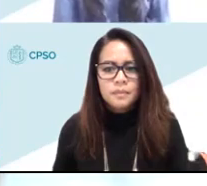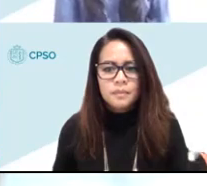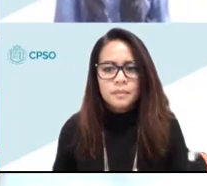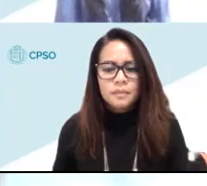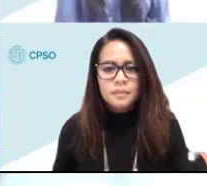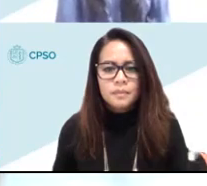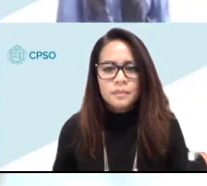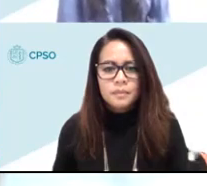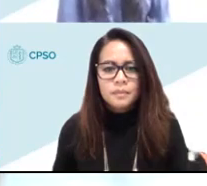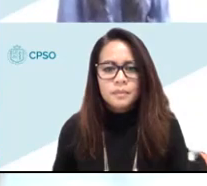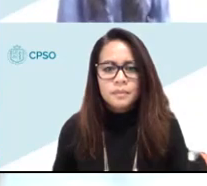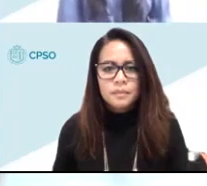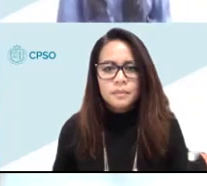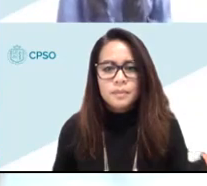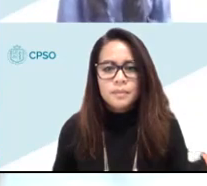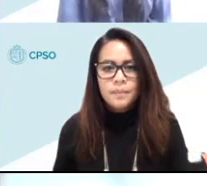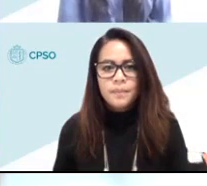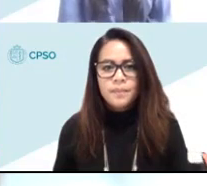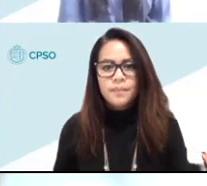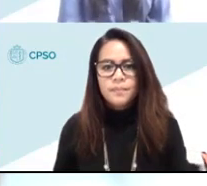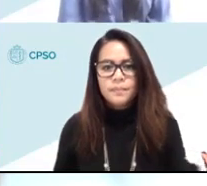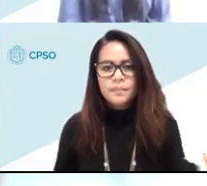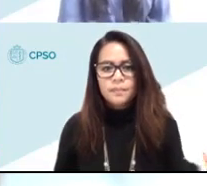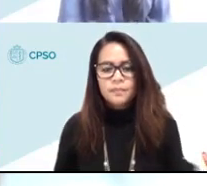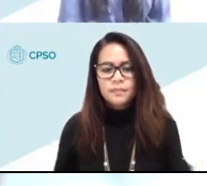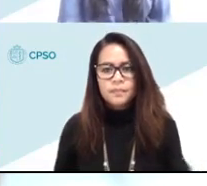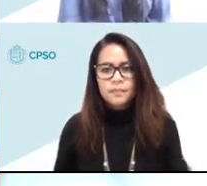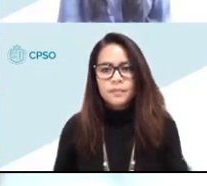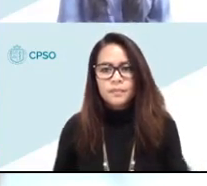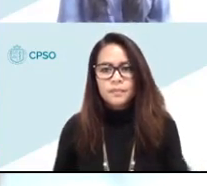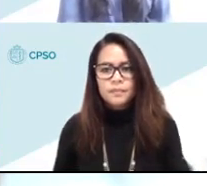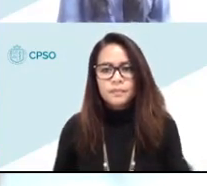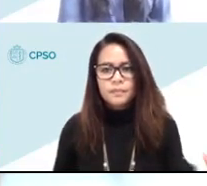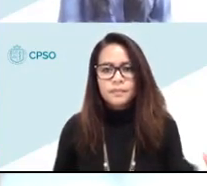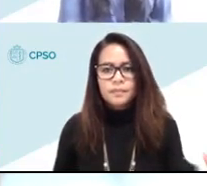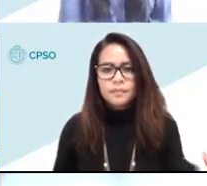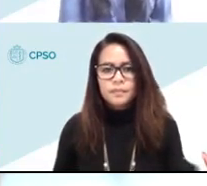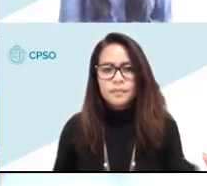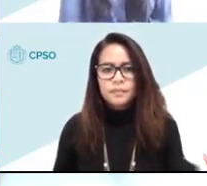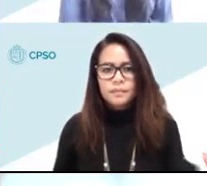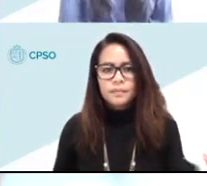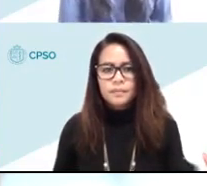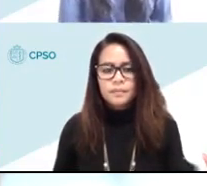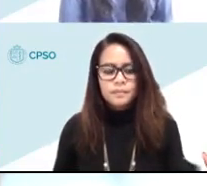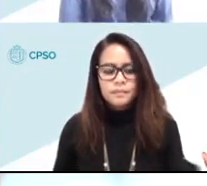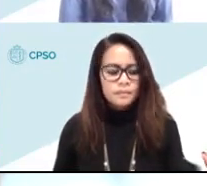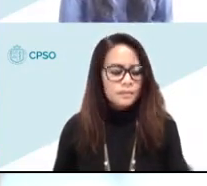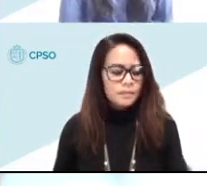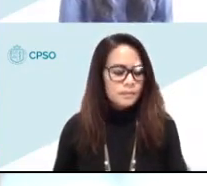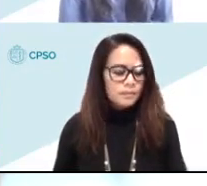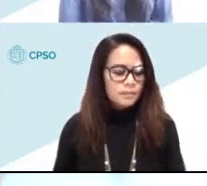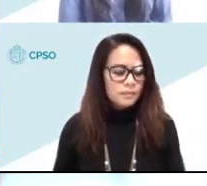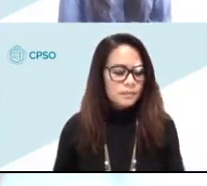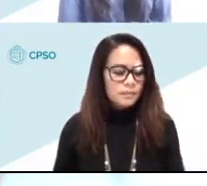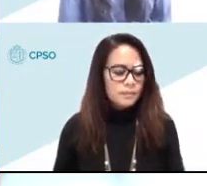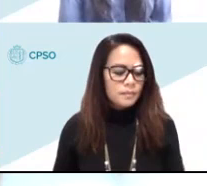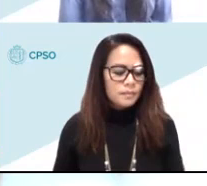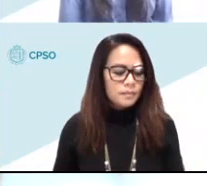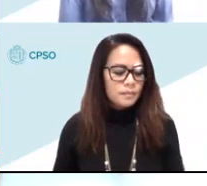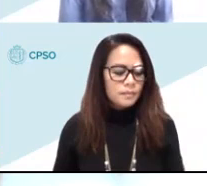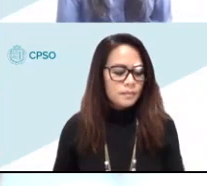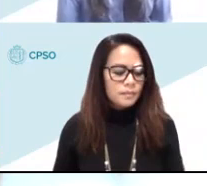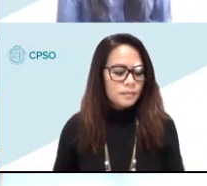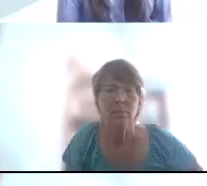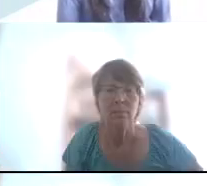Of course, still being in the midst of a global pandemic reminds us about the importance of land. And myself, as an immigrant settler to this